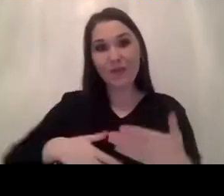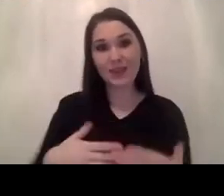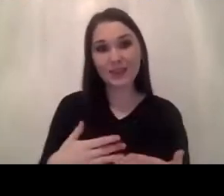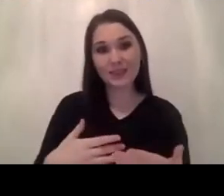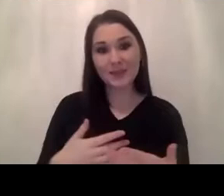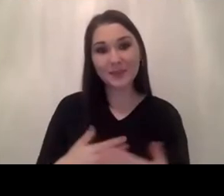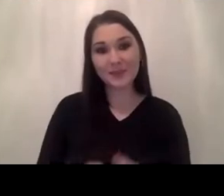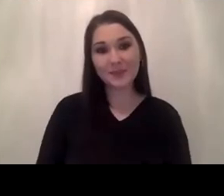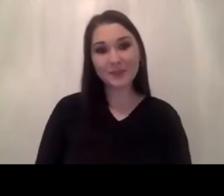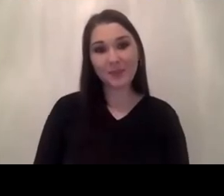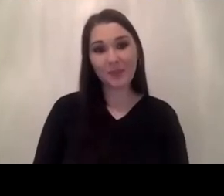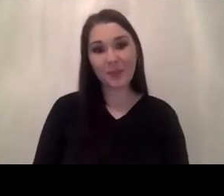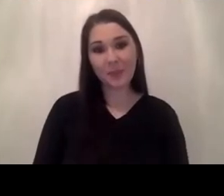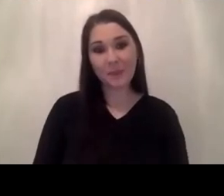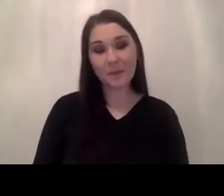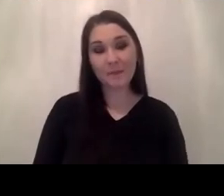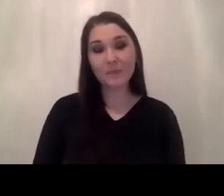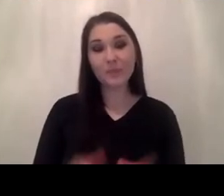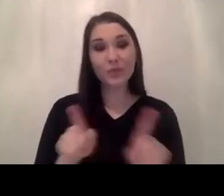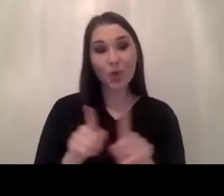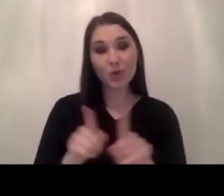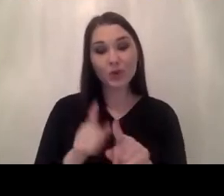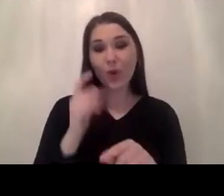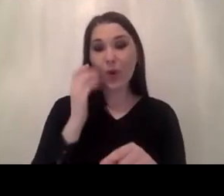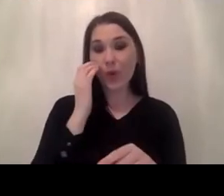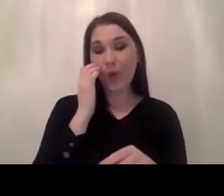well. And that also bring us, like, you